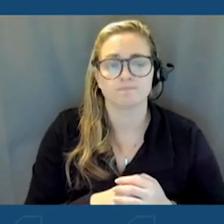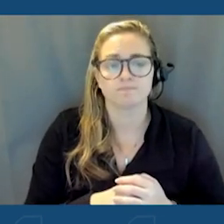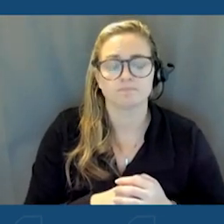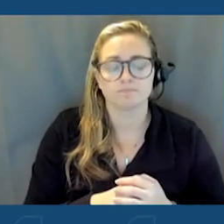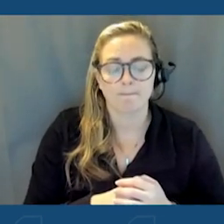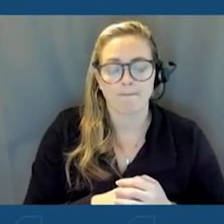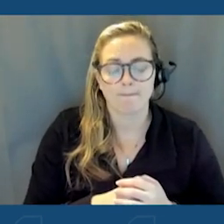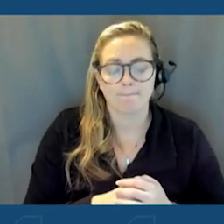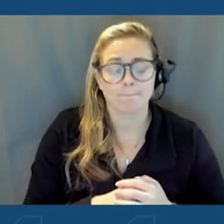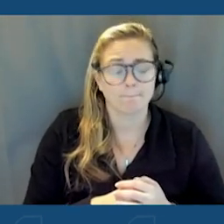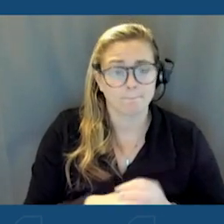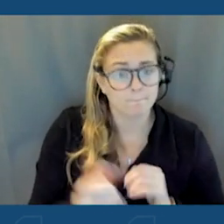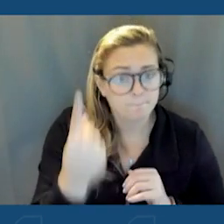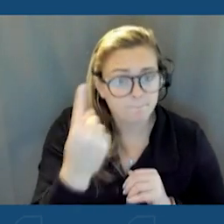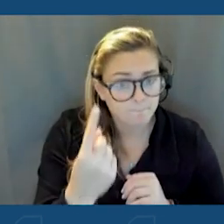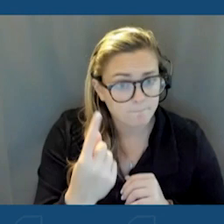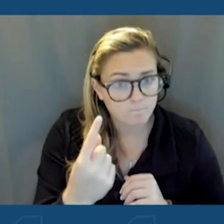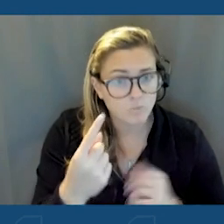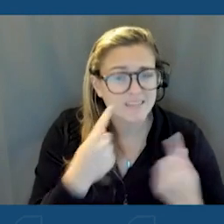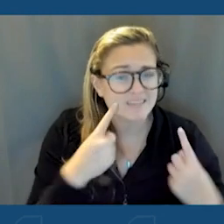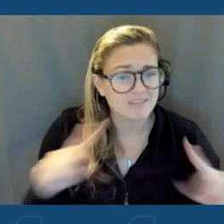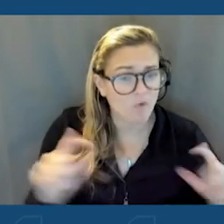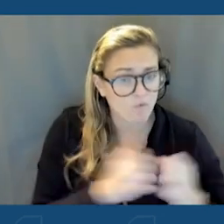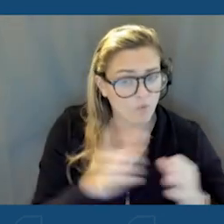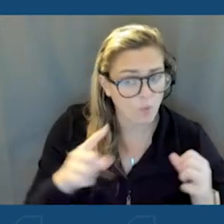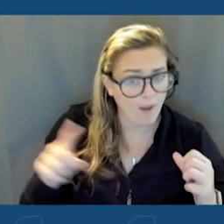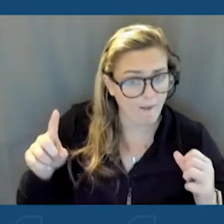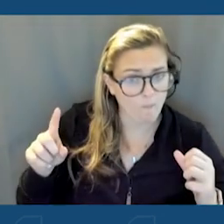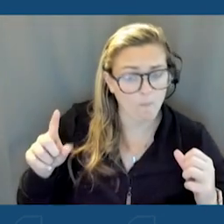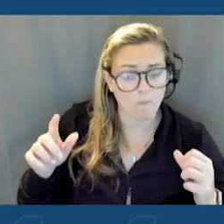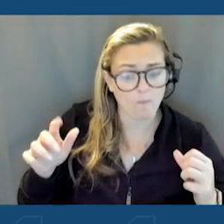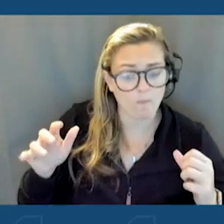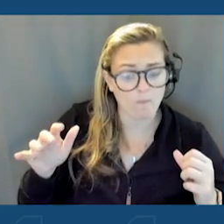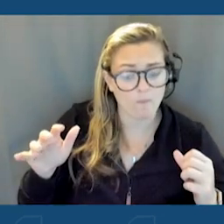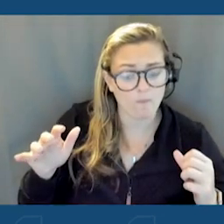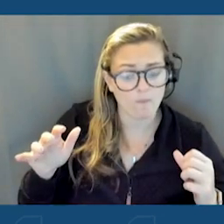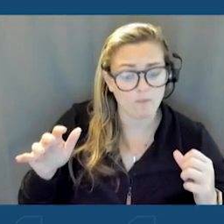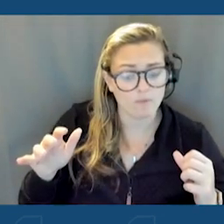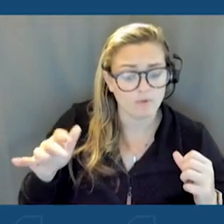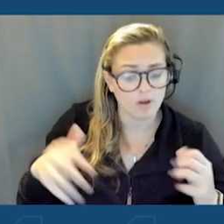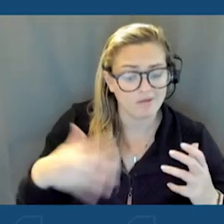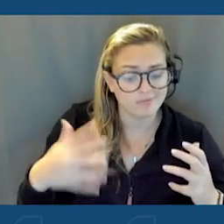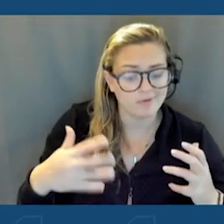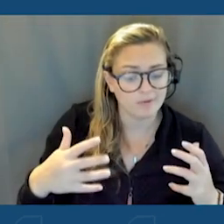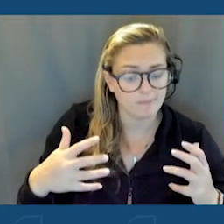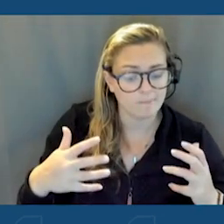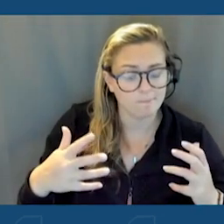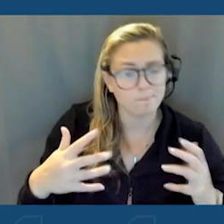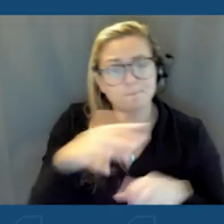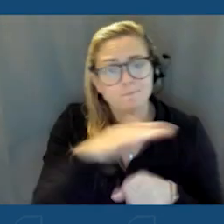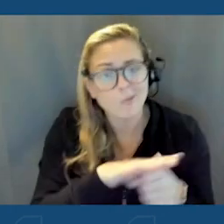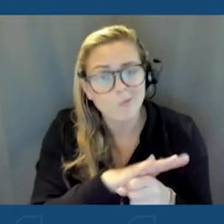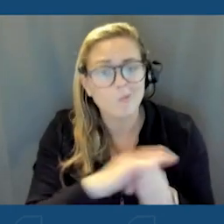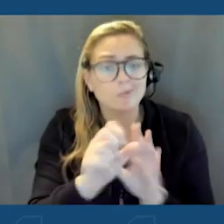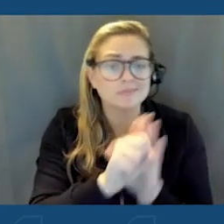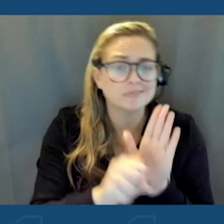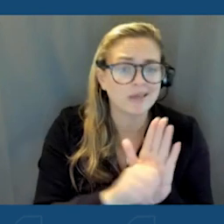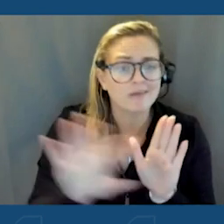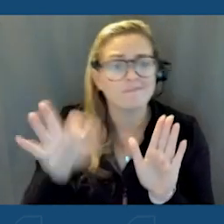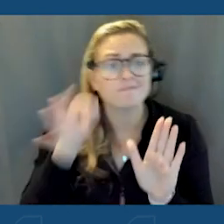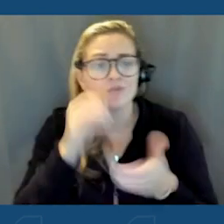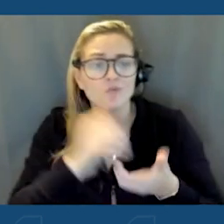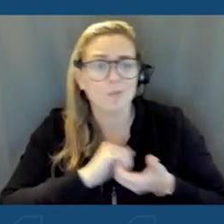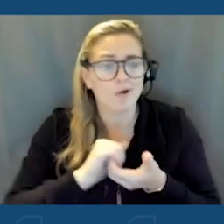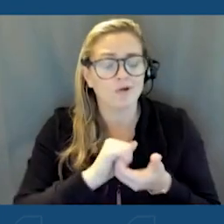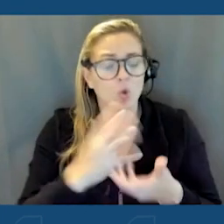not be successful without the participation also of our local, state, and federal partners, including the